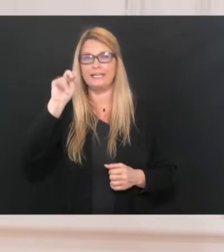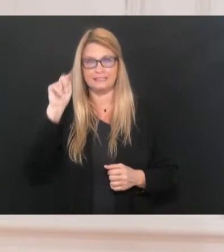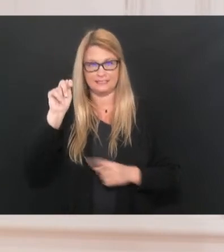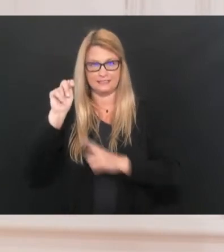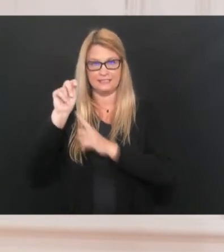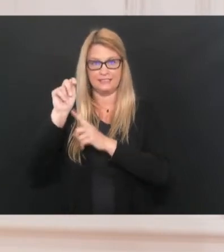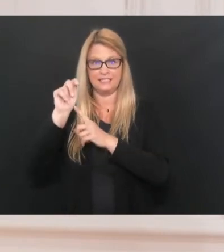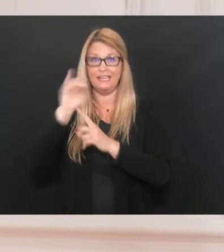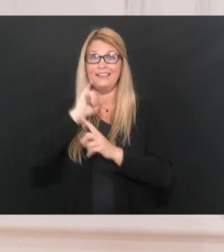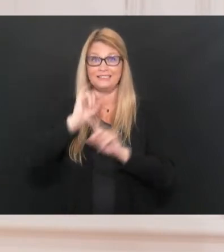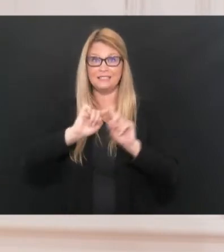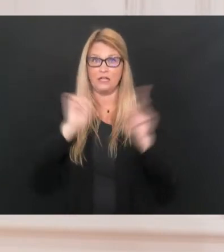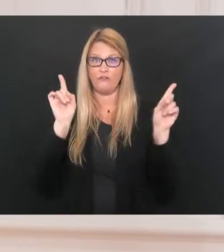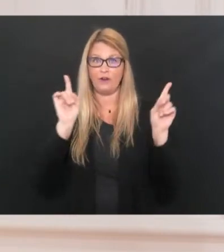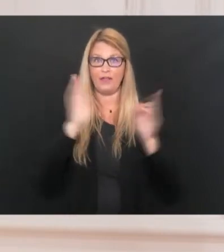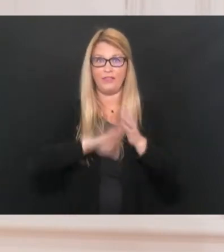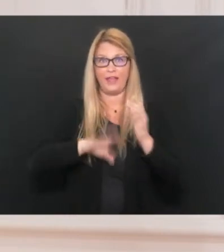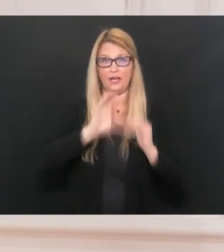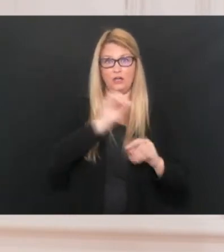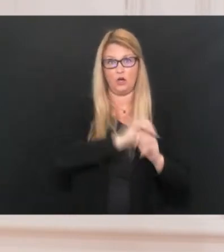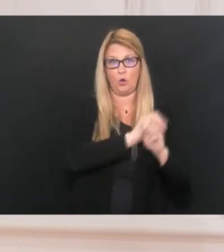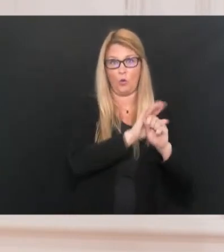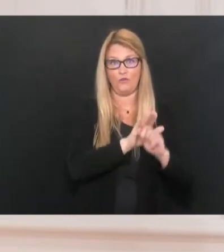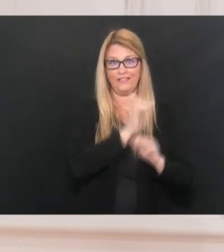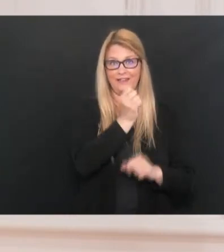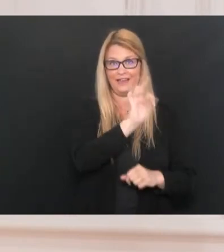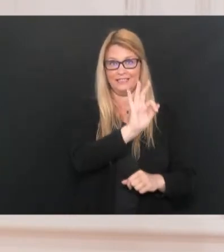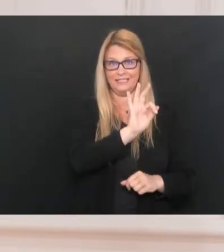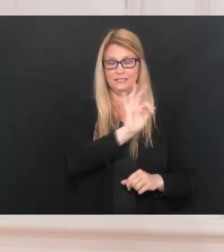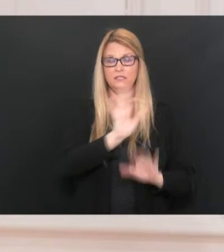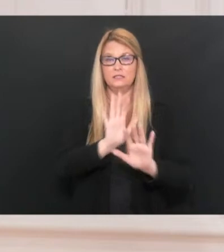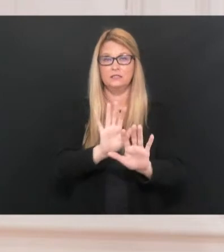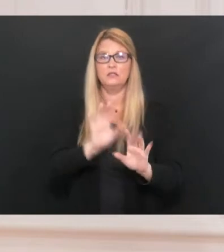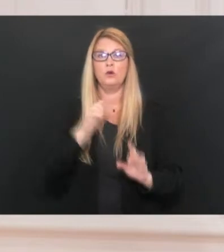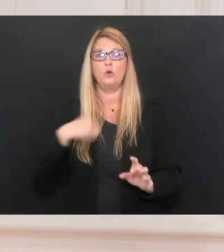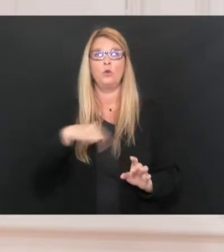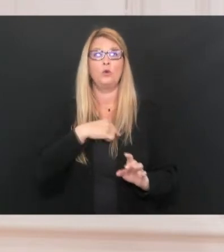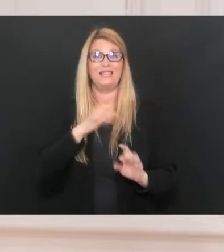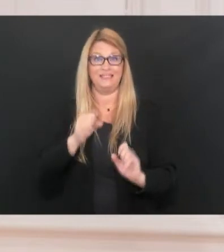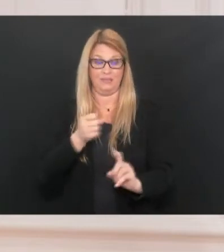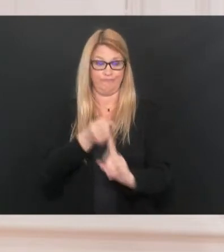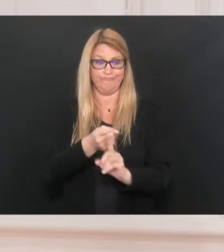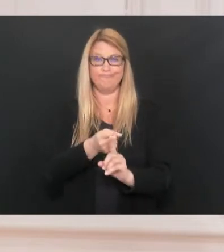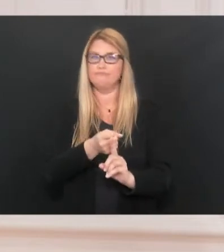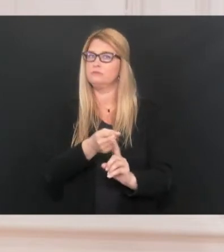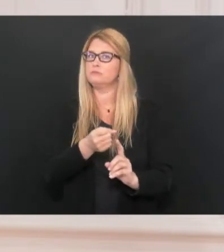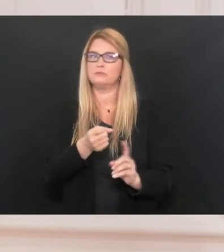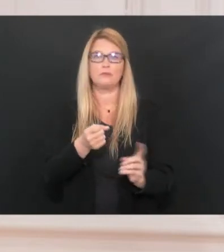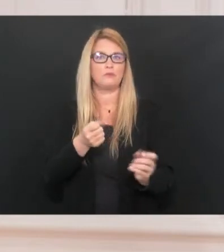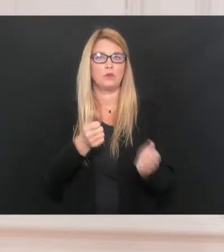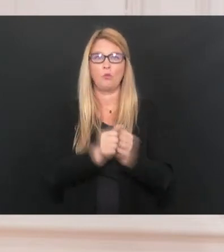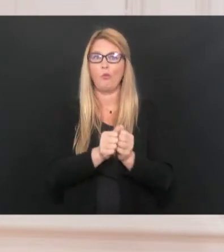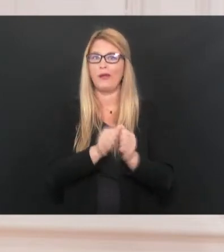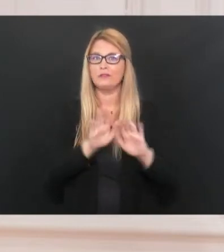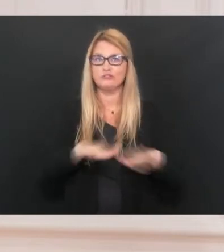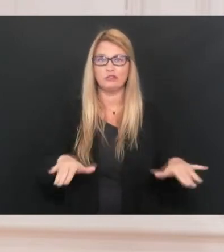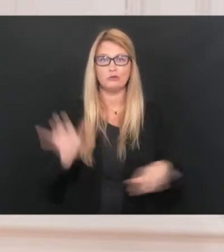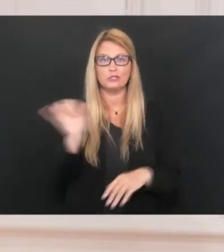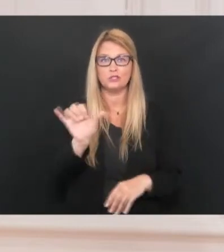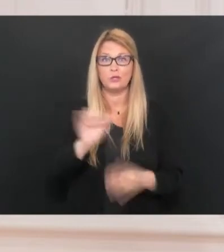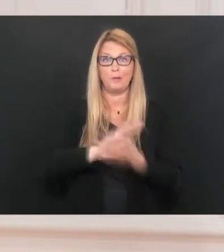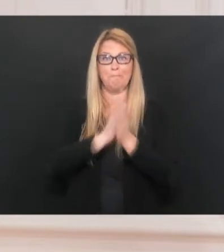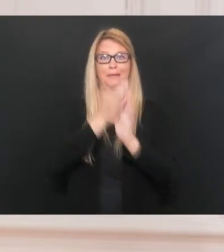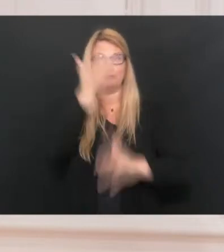we were dealing with in 2020. And this virus can infect children, can make children very sick. In the United